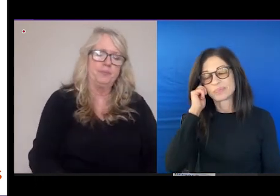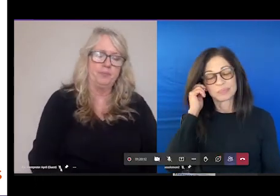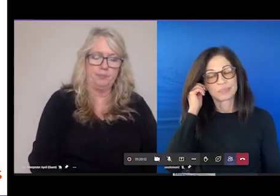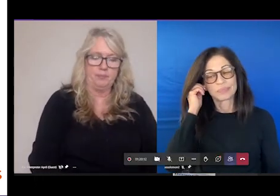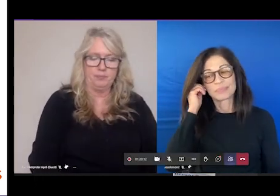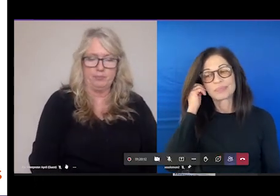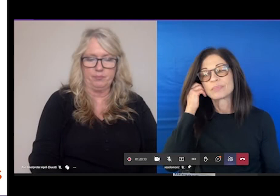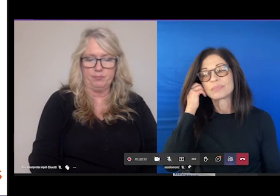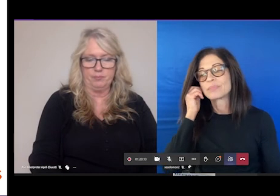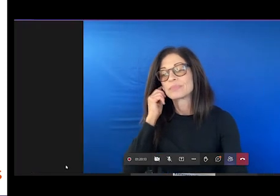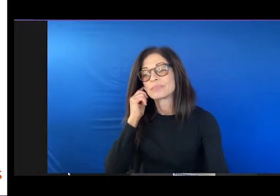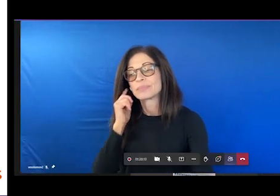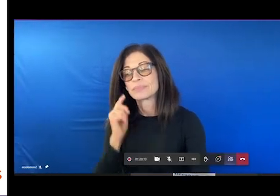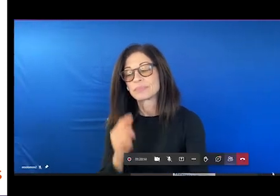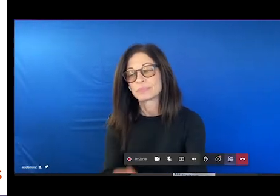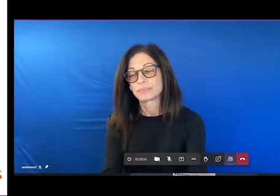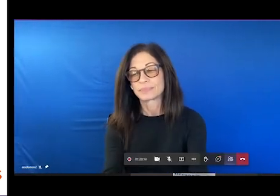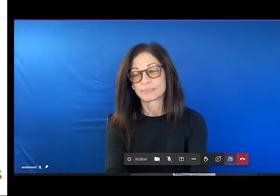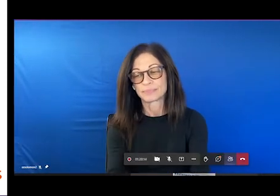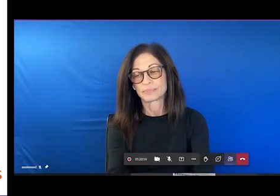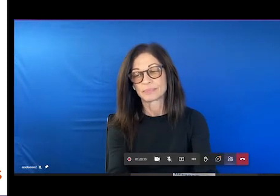Next slide.